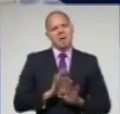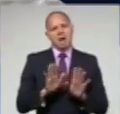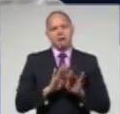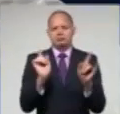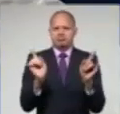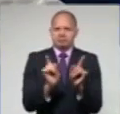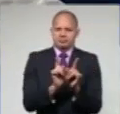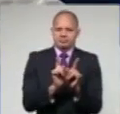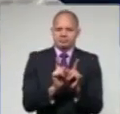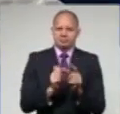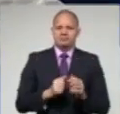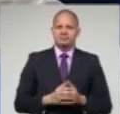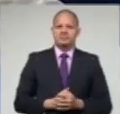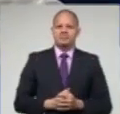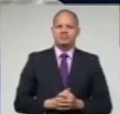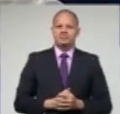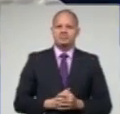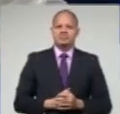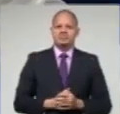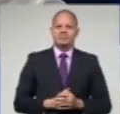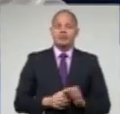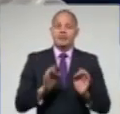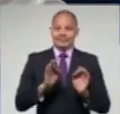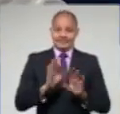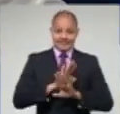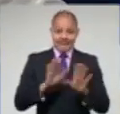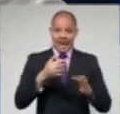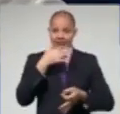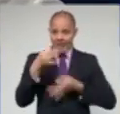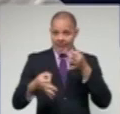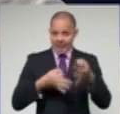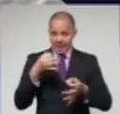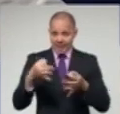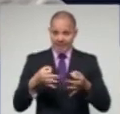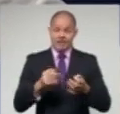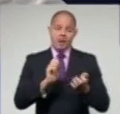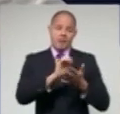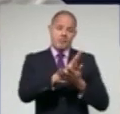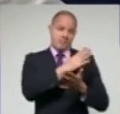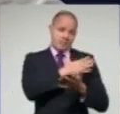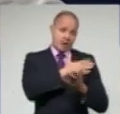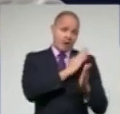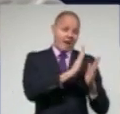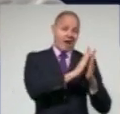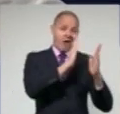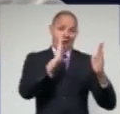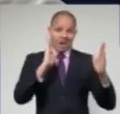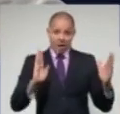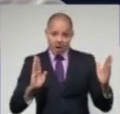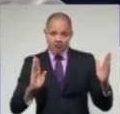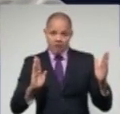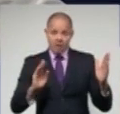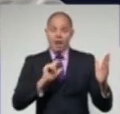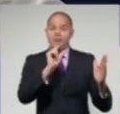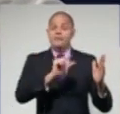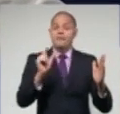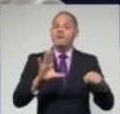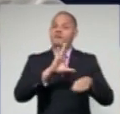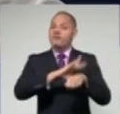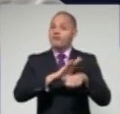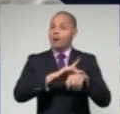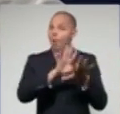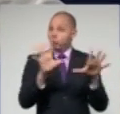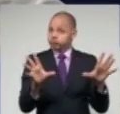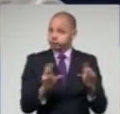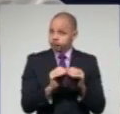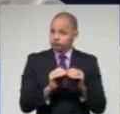even for 1 or 2 months. Therefore, Cuba presents a rate of 6.57 per 100,000